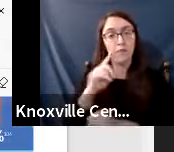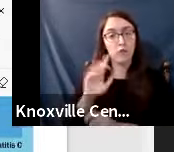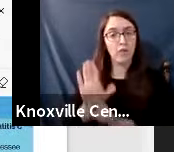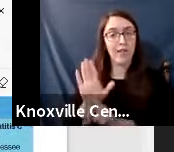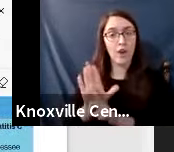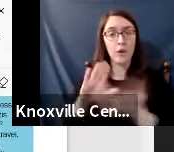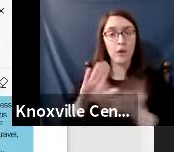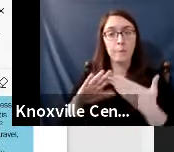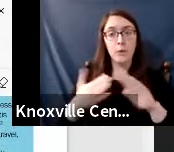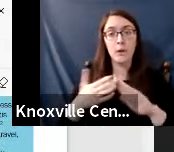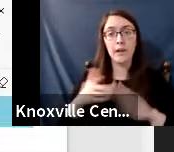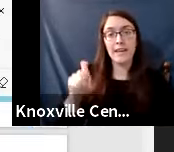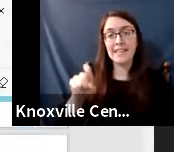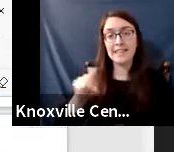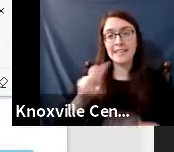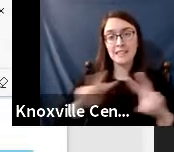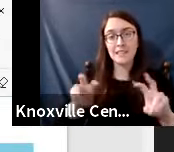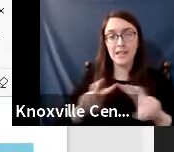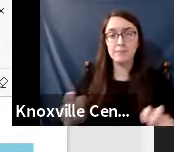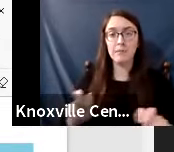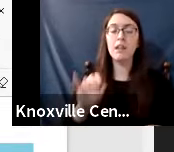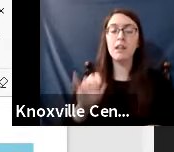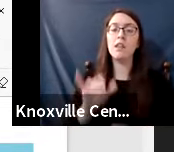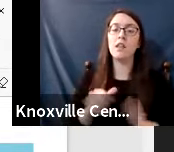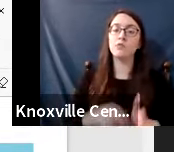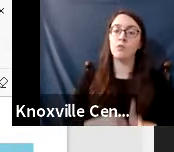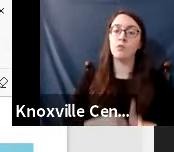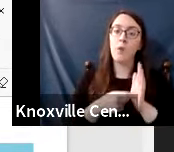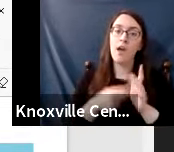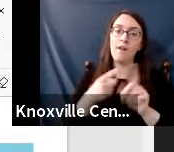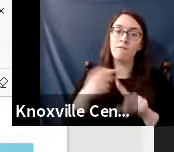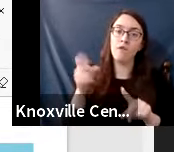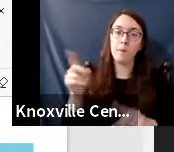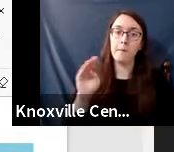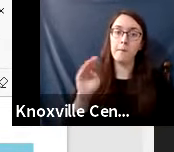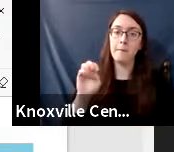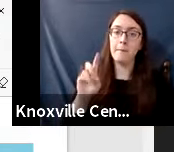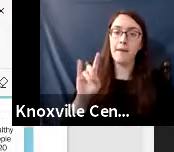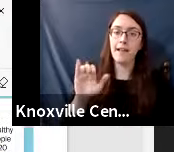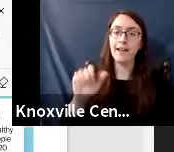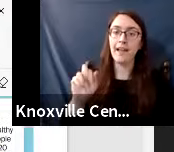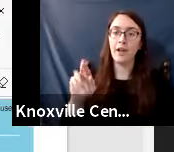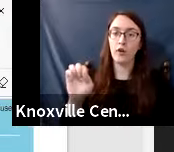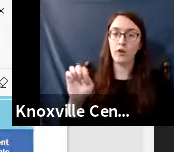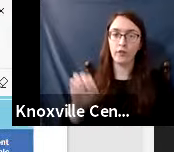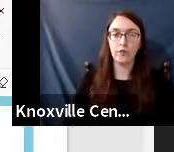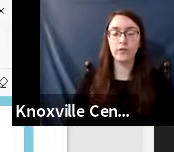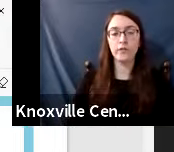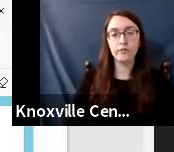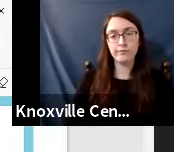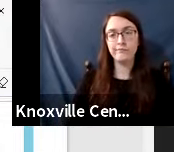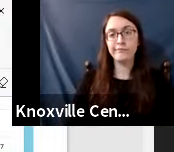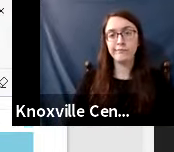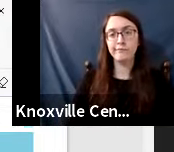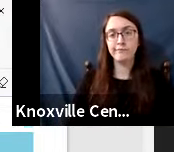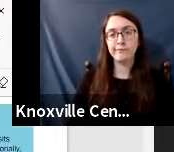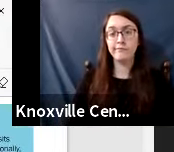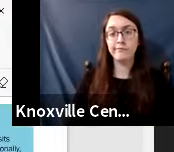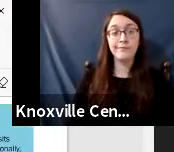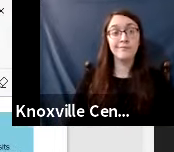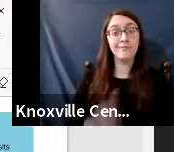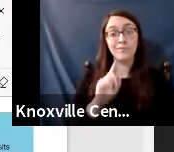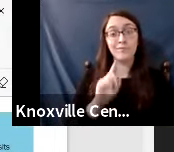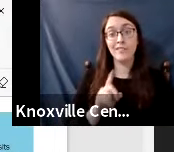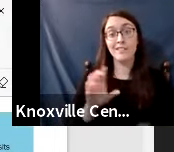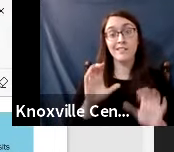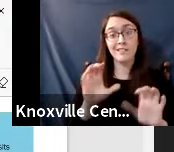needs assessment that is required of them by Medicare. So it gets a lot of use. It's well